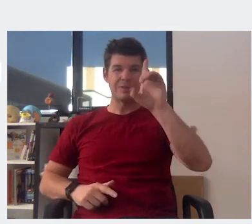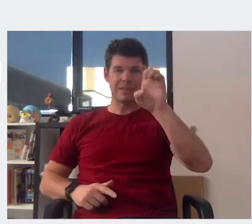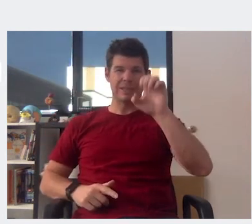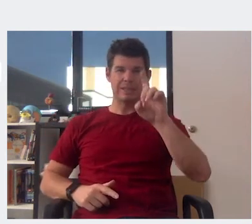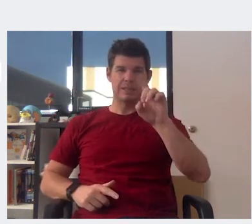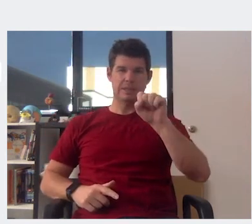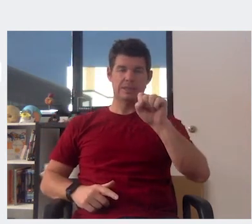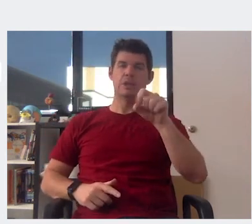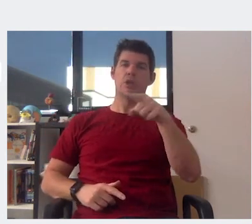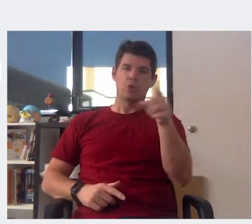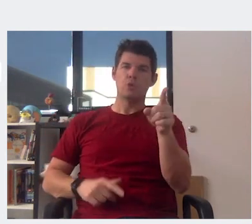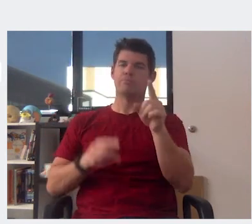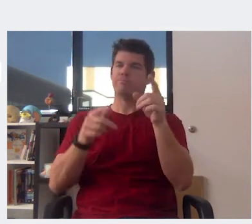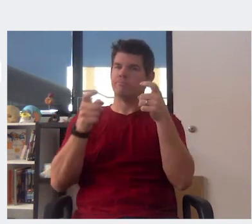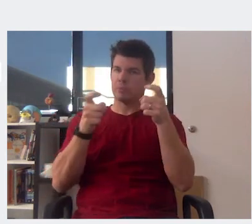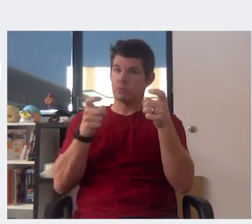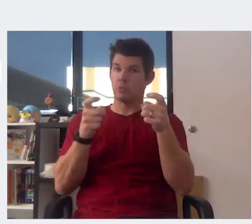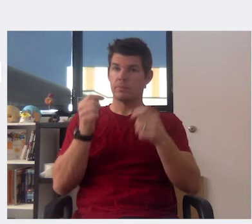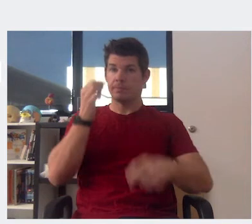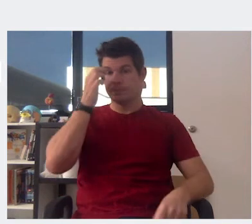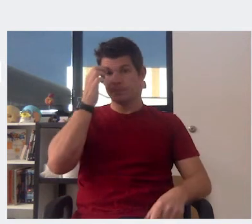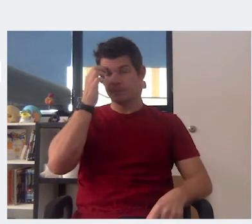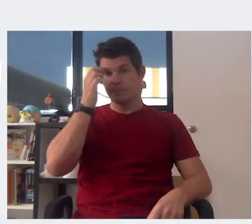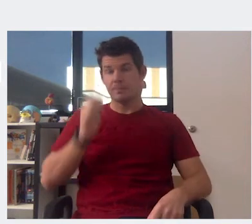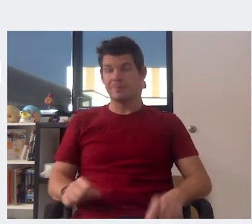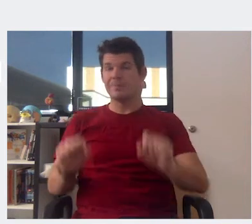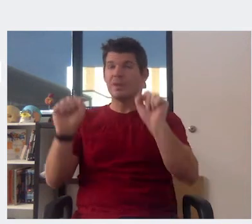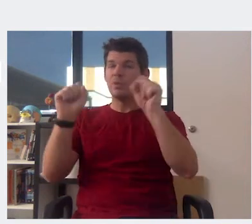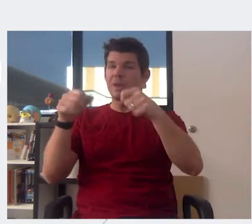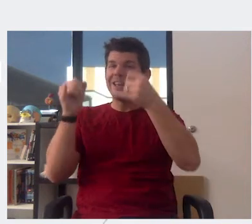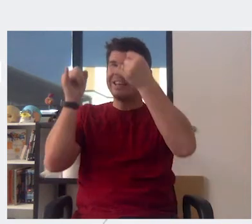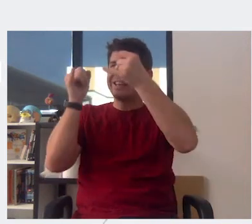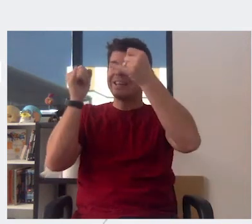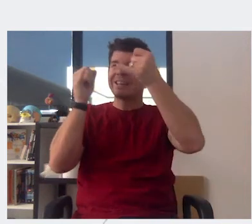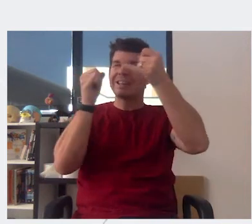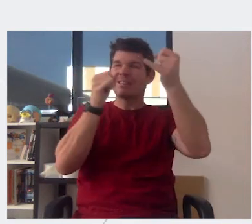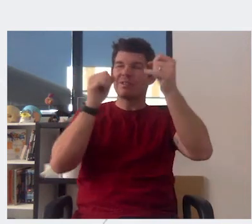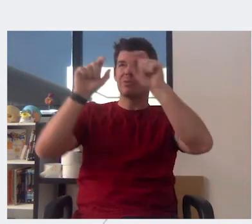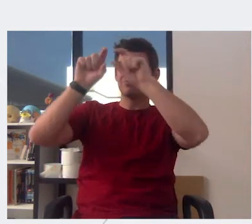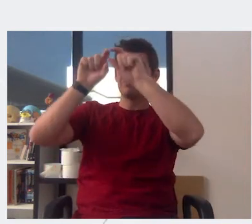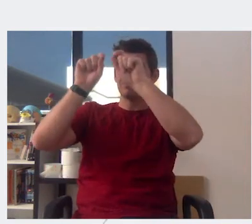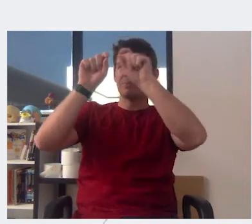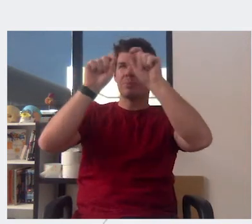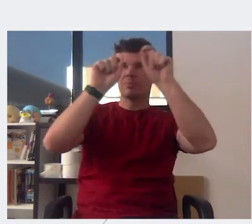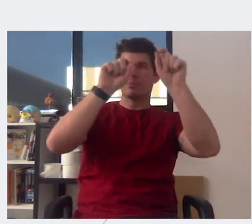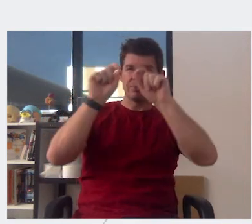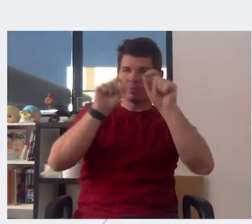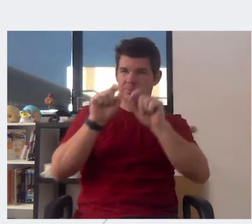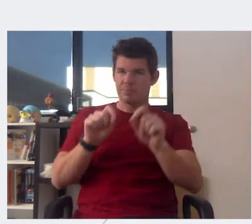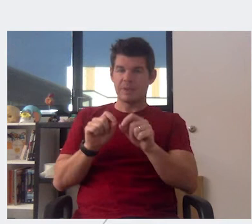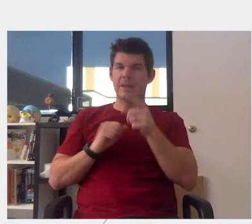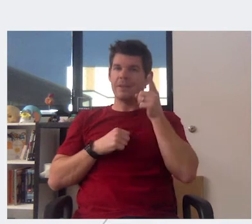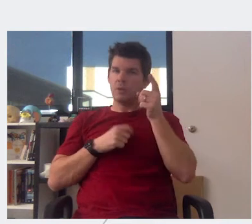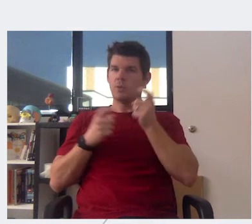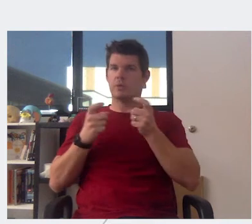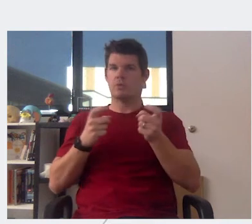5 down, for a total of 25. And you can individually control all of them. By putting in that block and not having